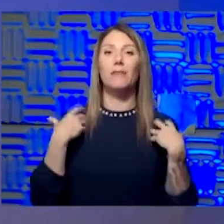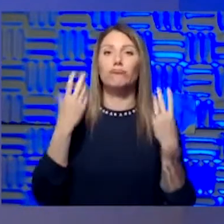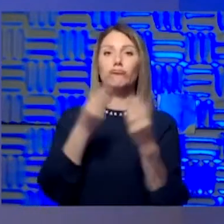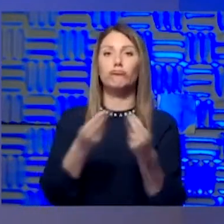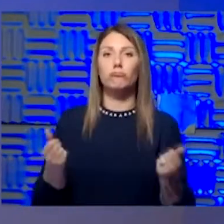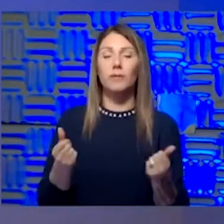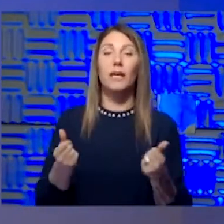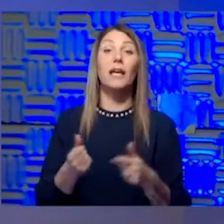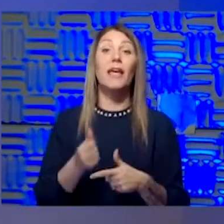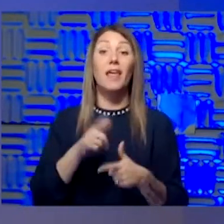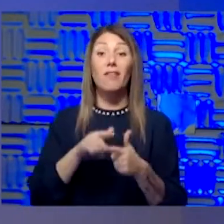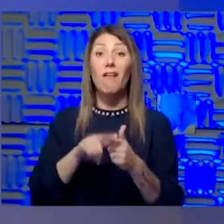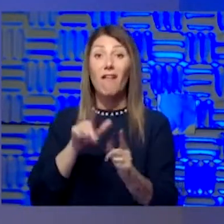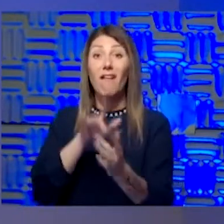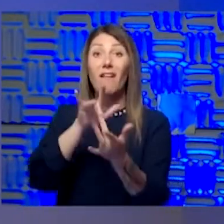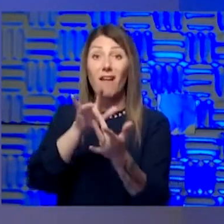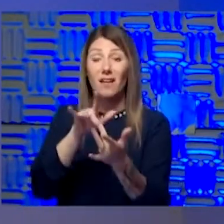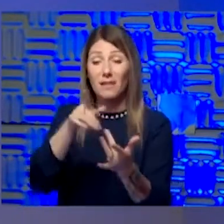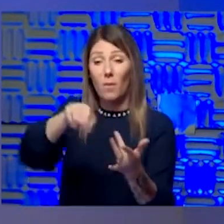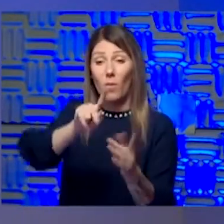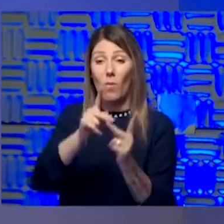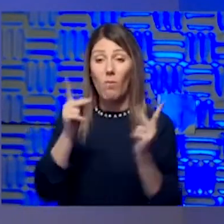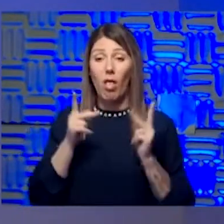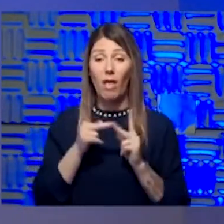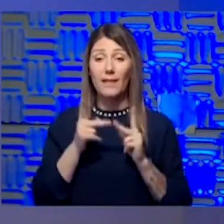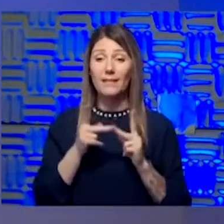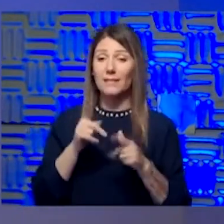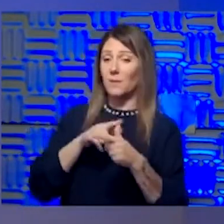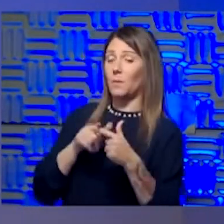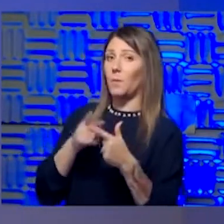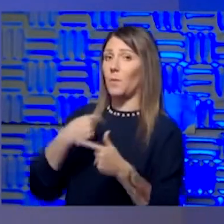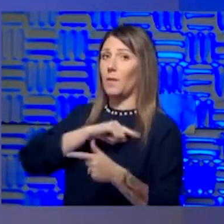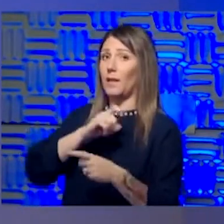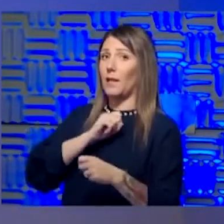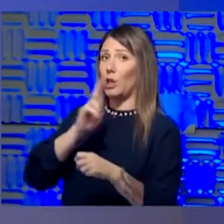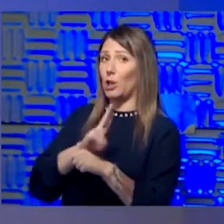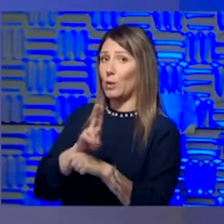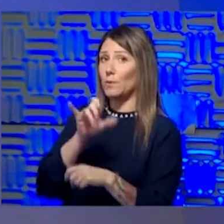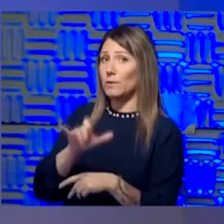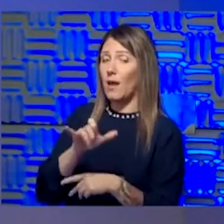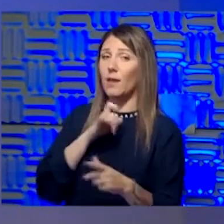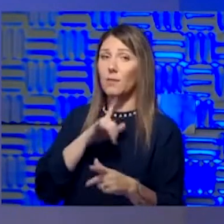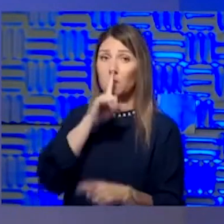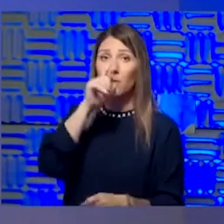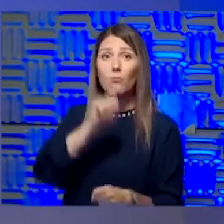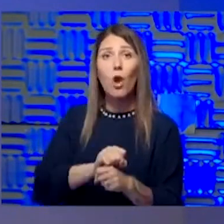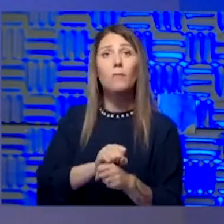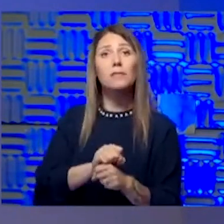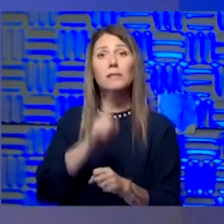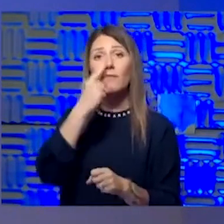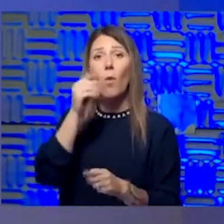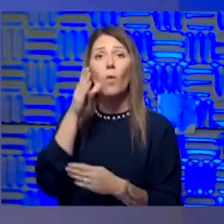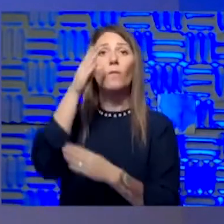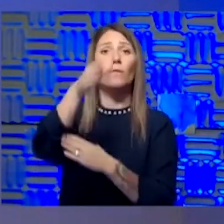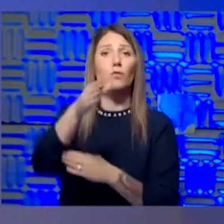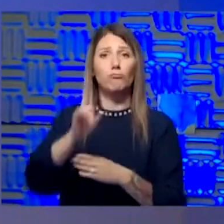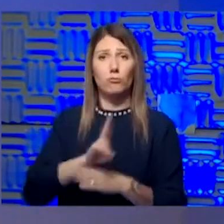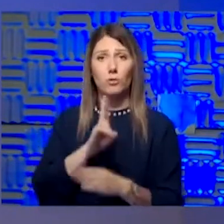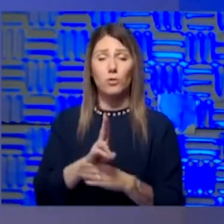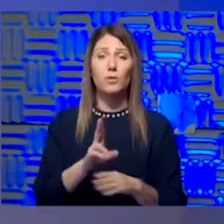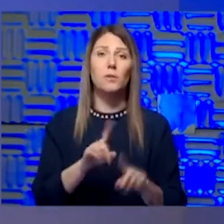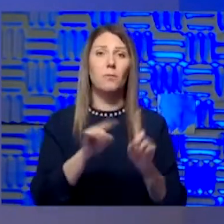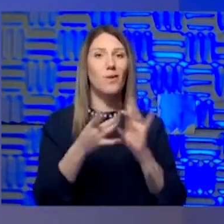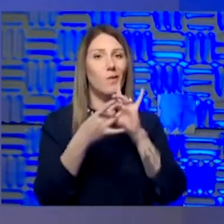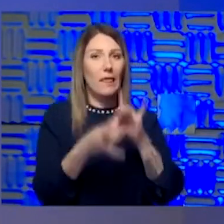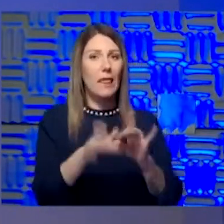can get your plasma, and hopefully we can use that, and that may be a promising drug to use in the future. So as far as hydroxychloroquine